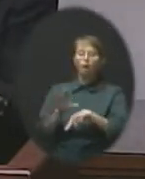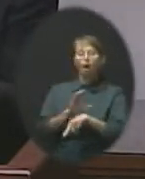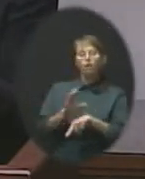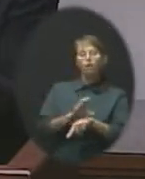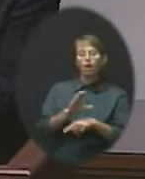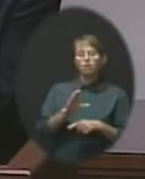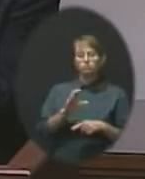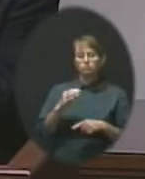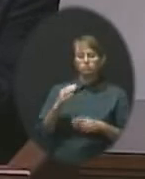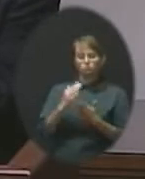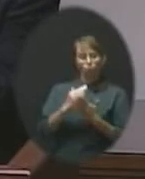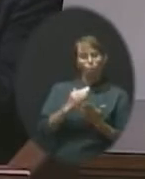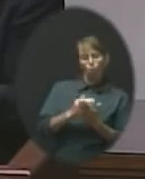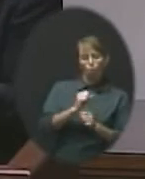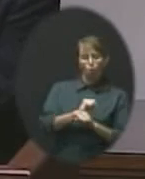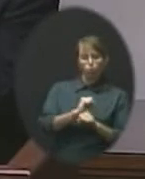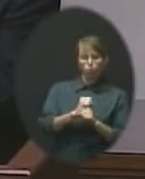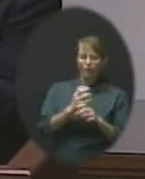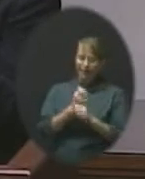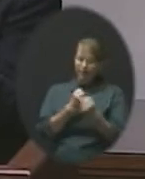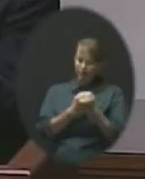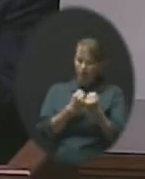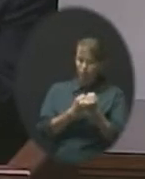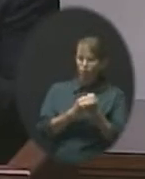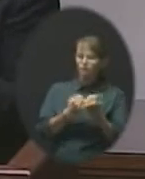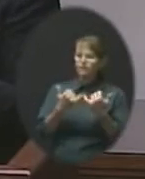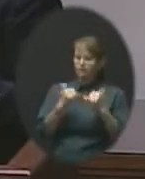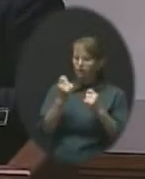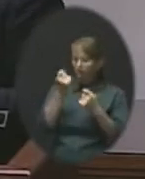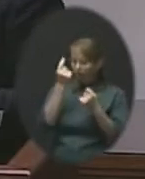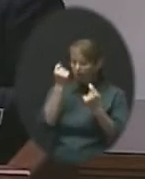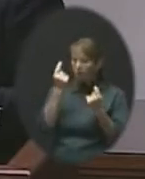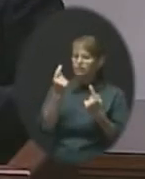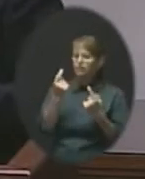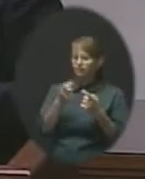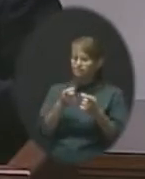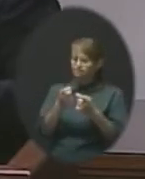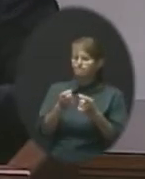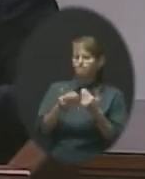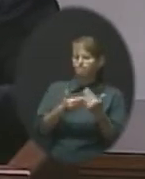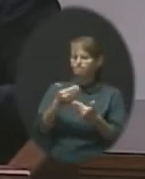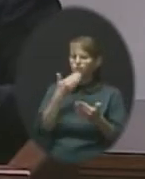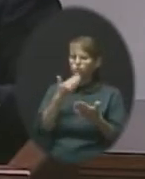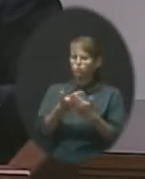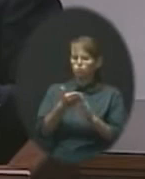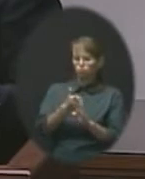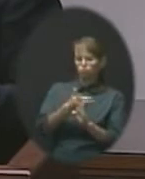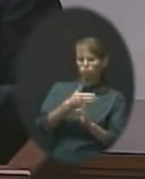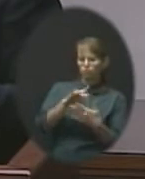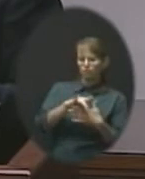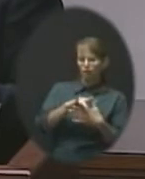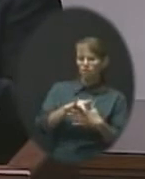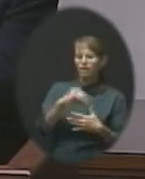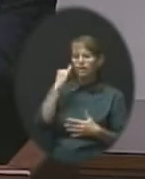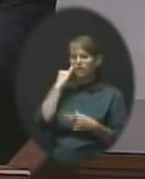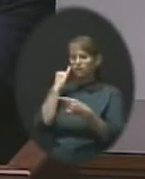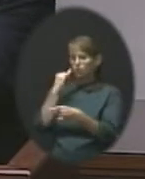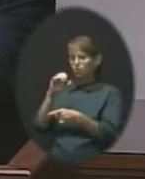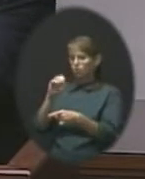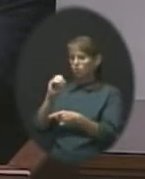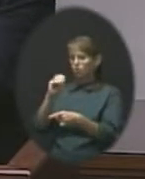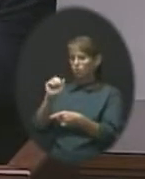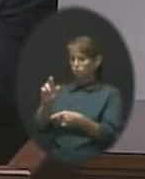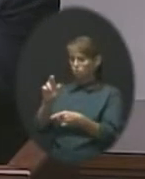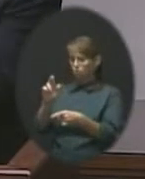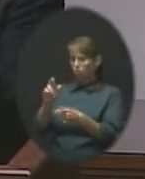for that, kind of the still comprehensive and the rigor of good content area. If you're a SOAR student, okay, and you're not in a